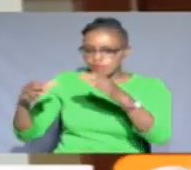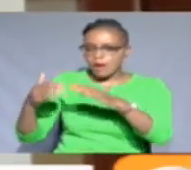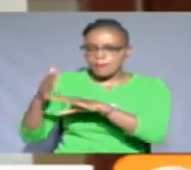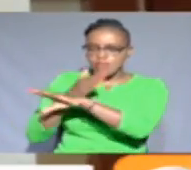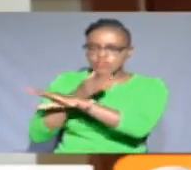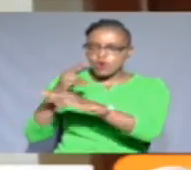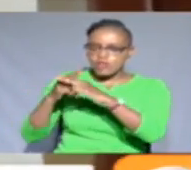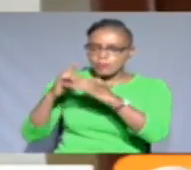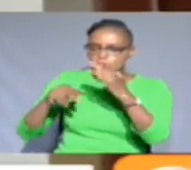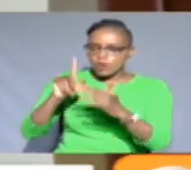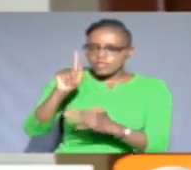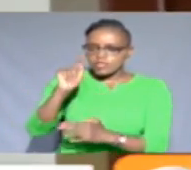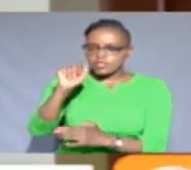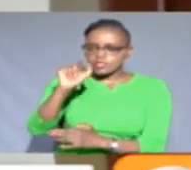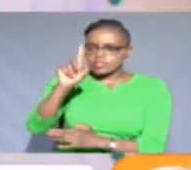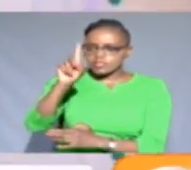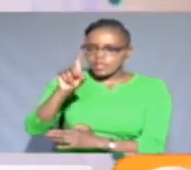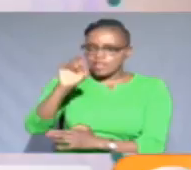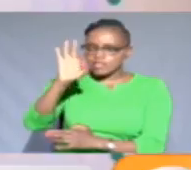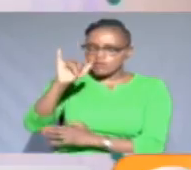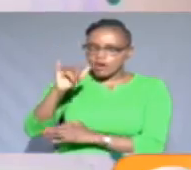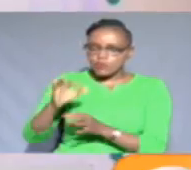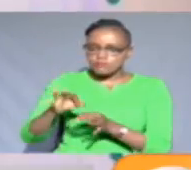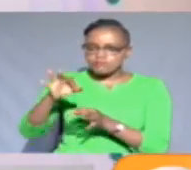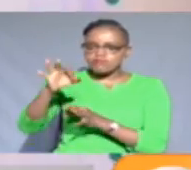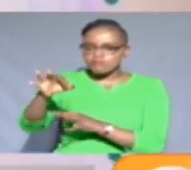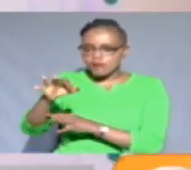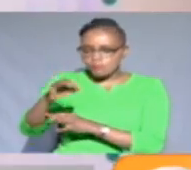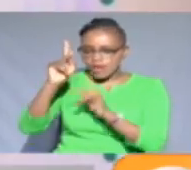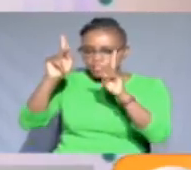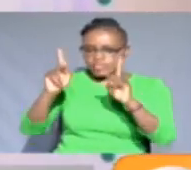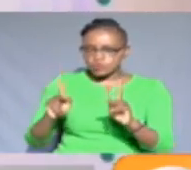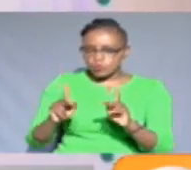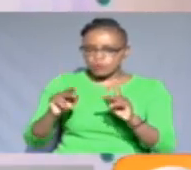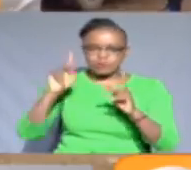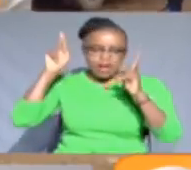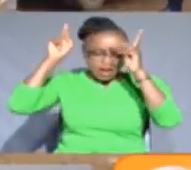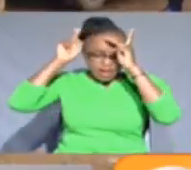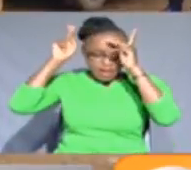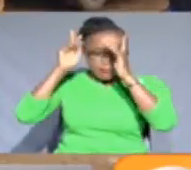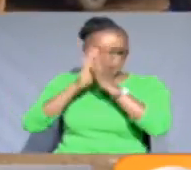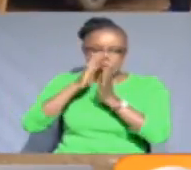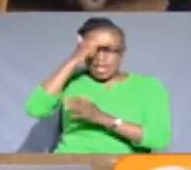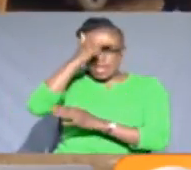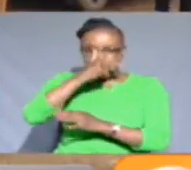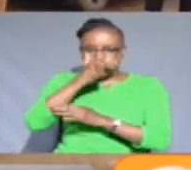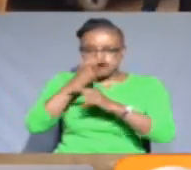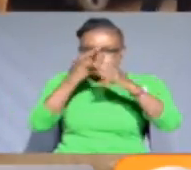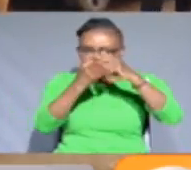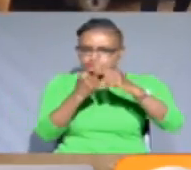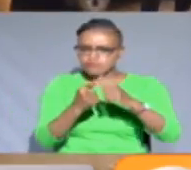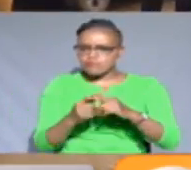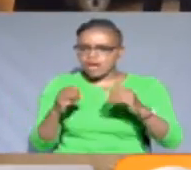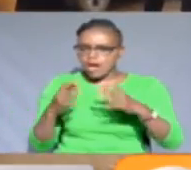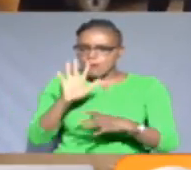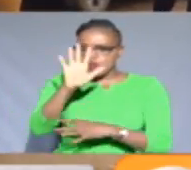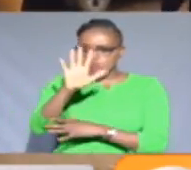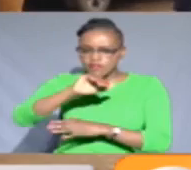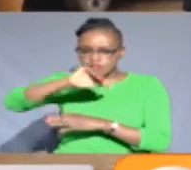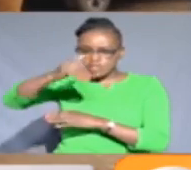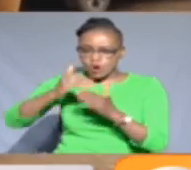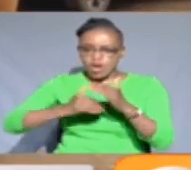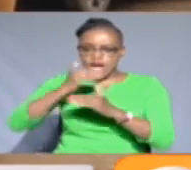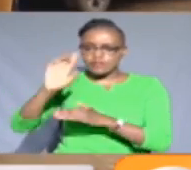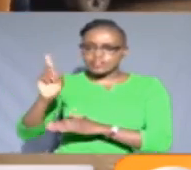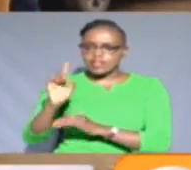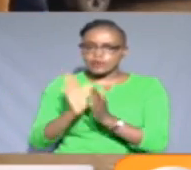as Taxify, will expand to Kisumu, Kakamega, and Thika, bringing the number of towns served by the platform to 5 after